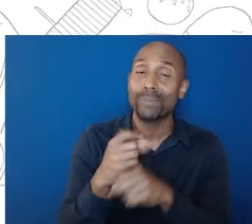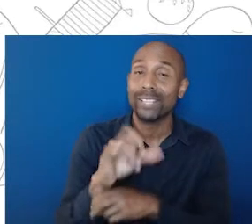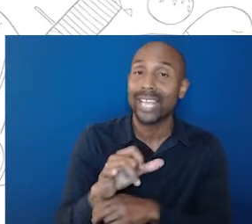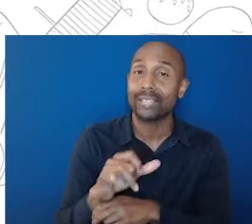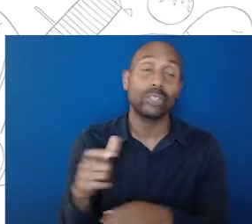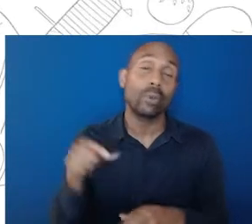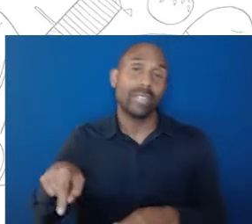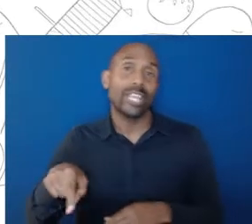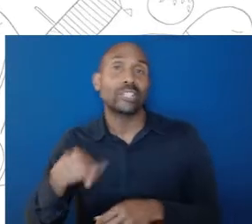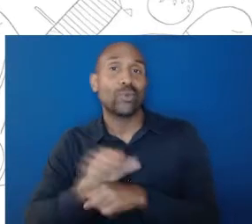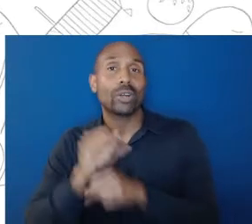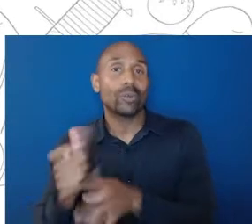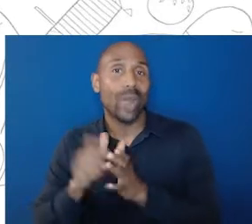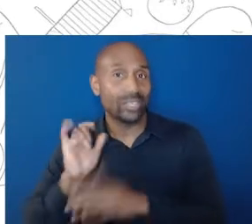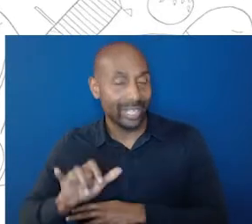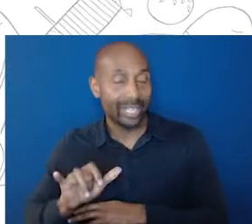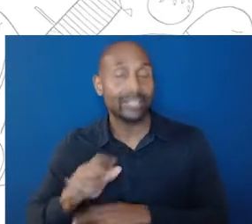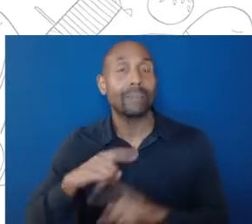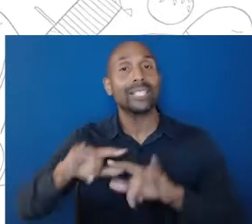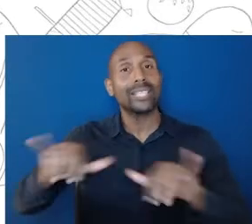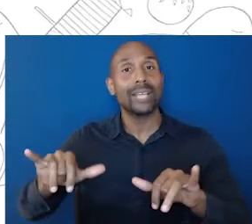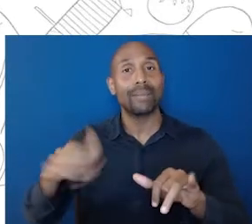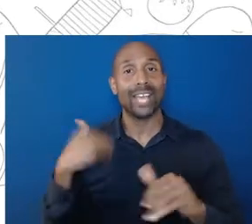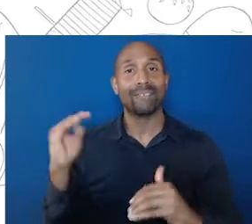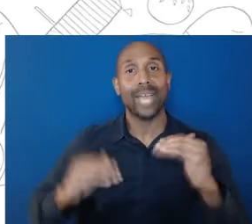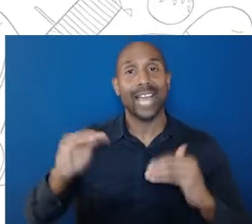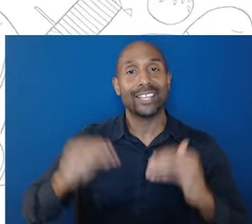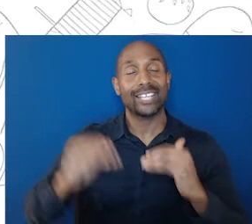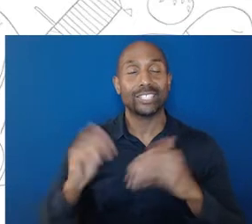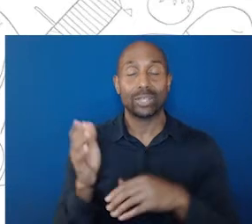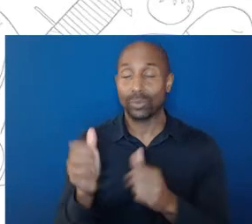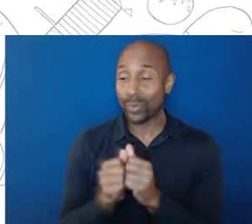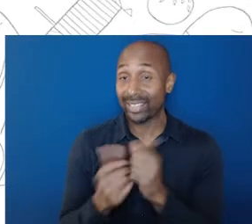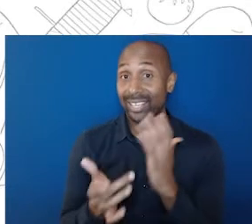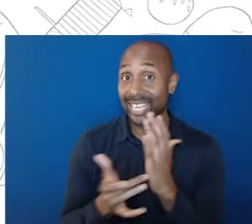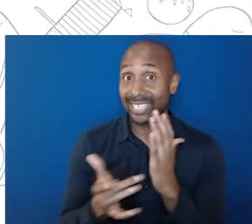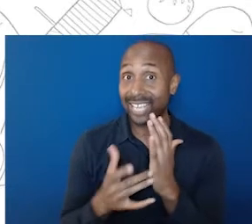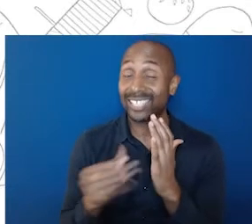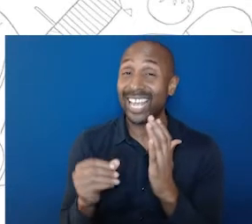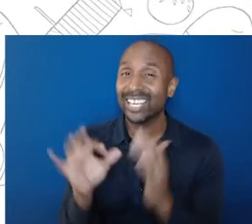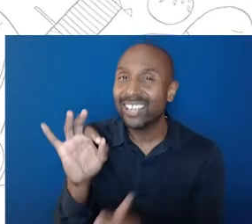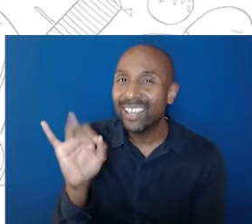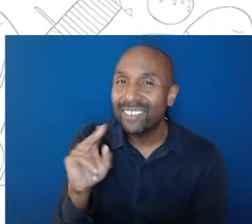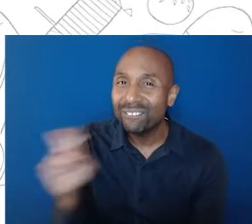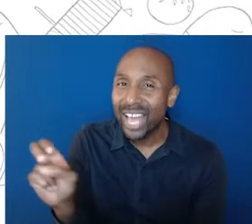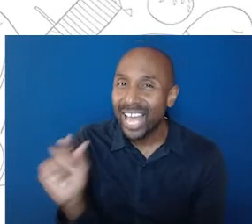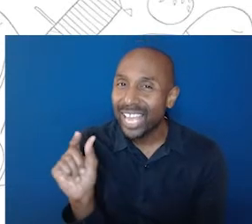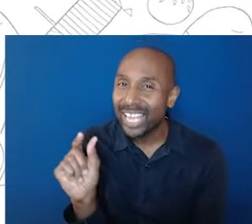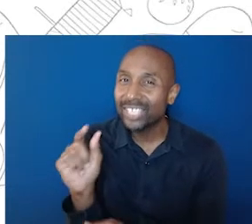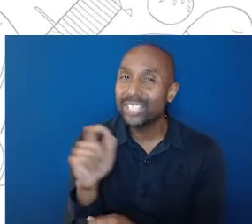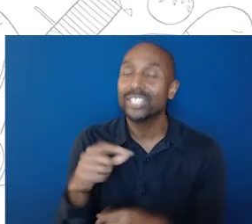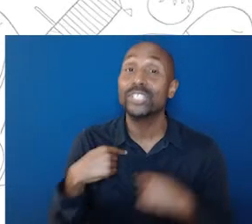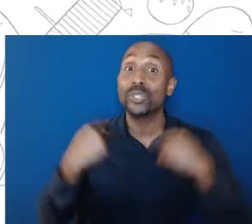but also that balance between the technicality and the fine jewelry nature of